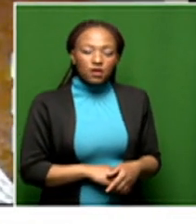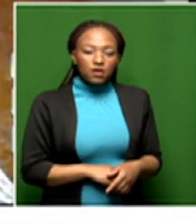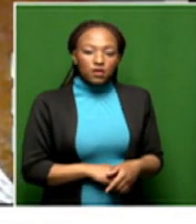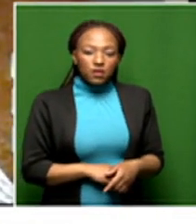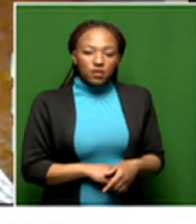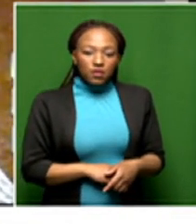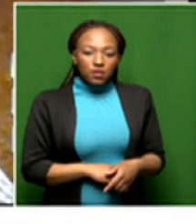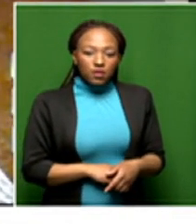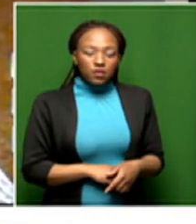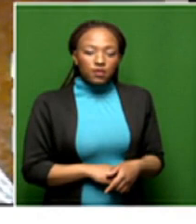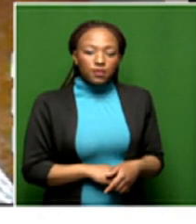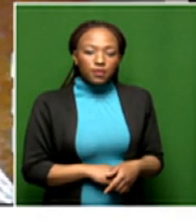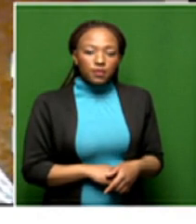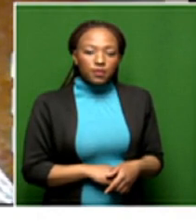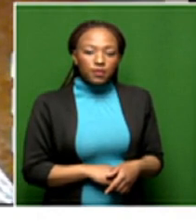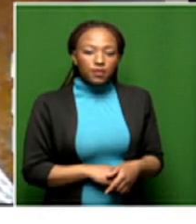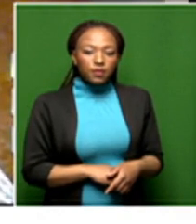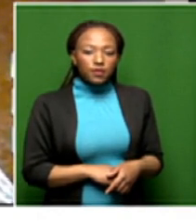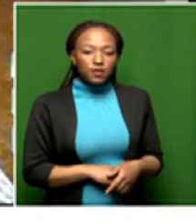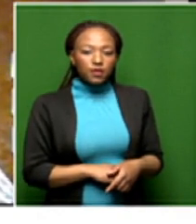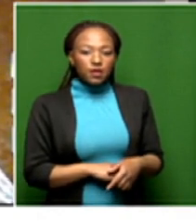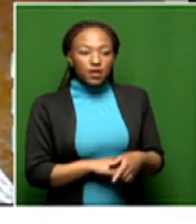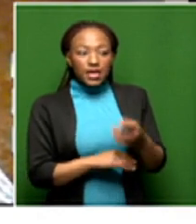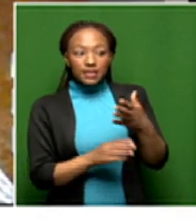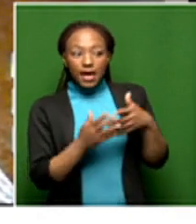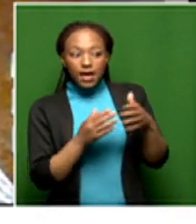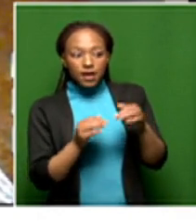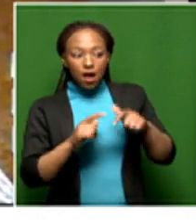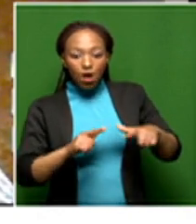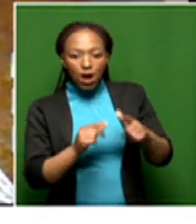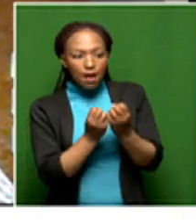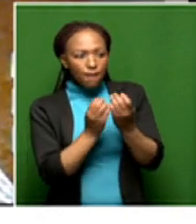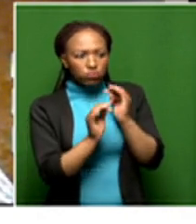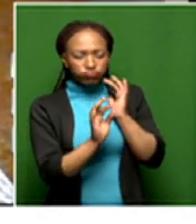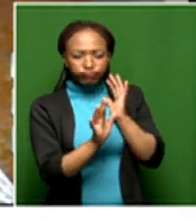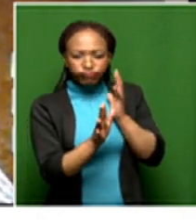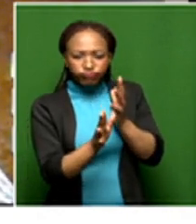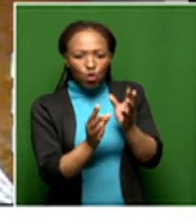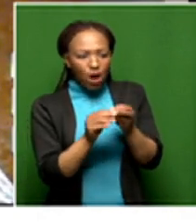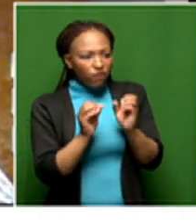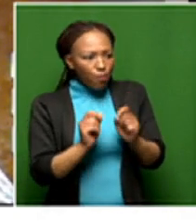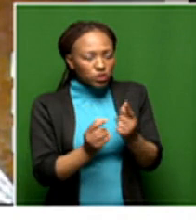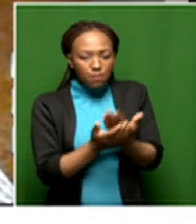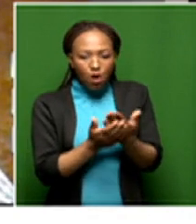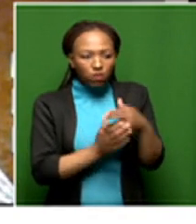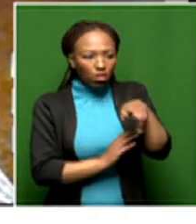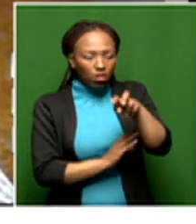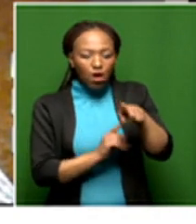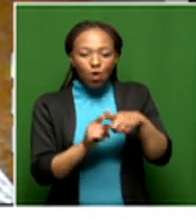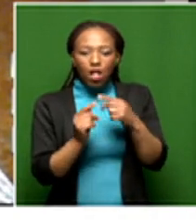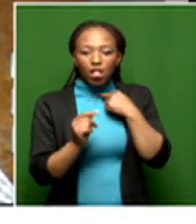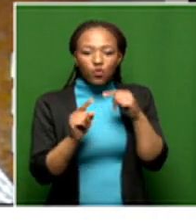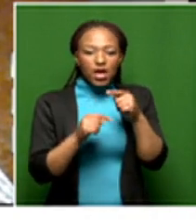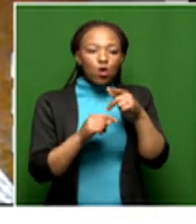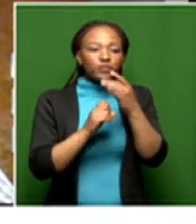carrots, dangling for local tourists who now have an opportunity to go around because you can't go outside of the